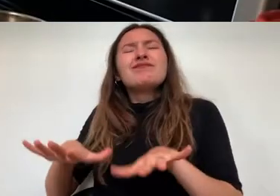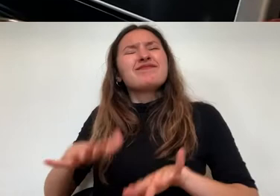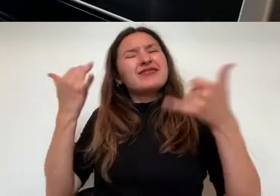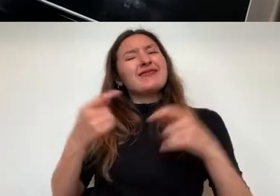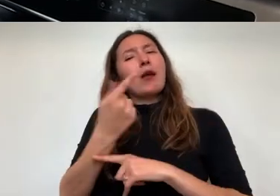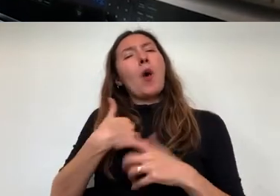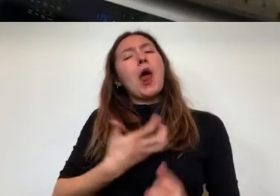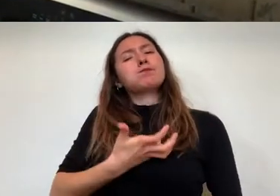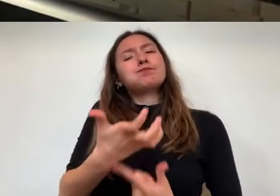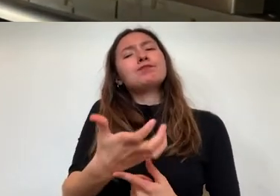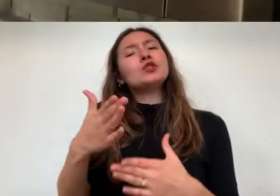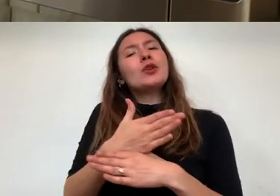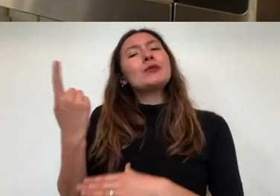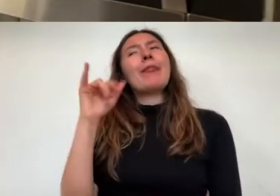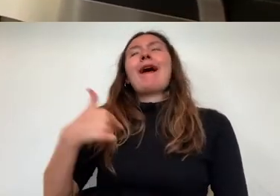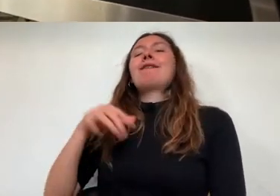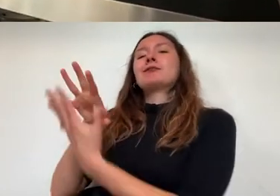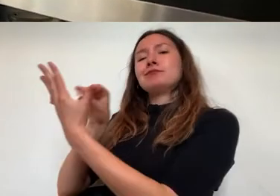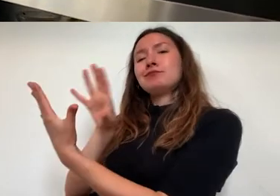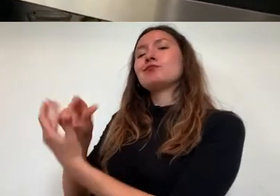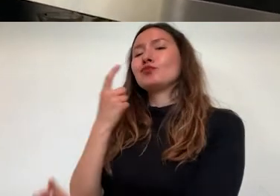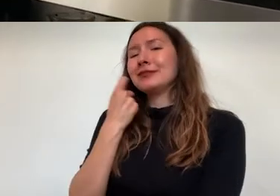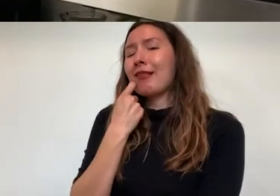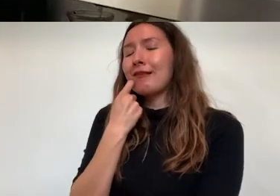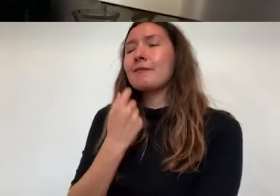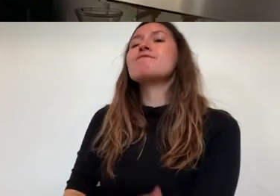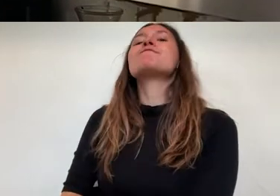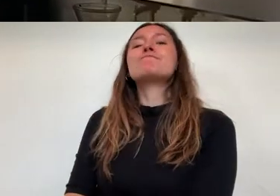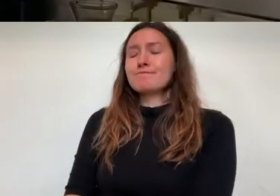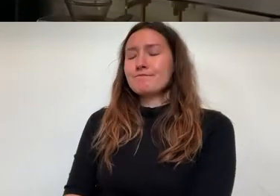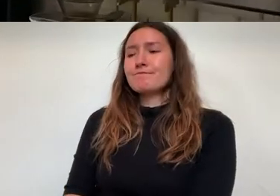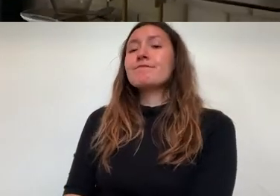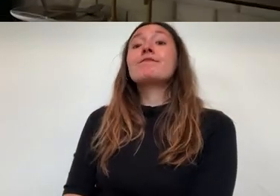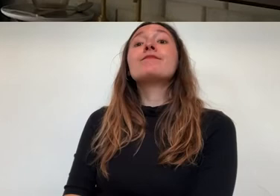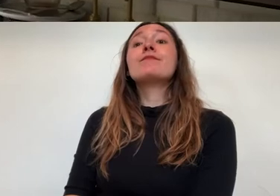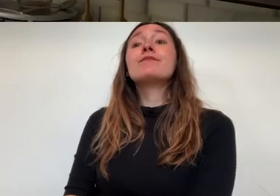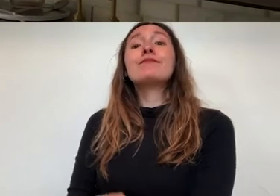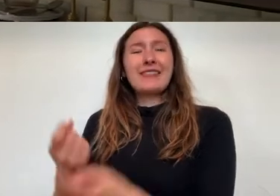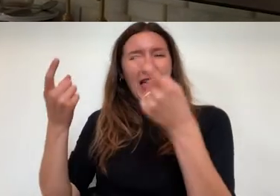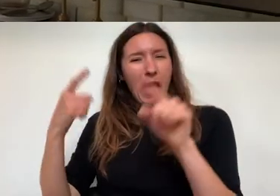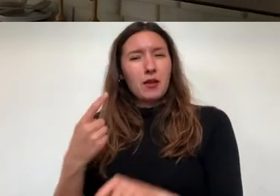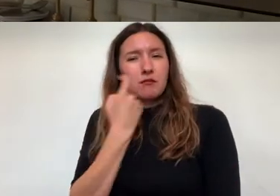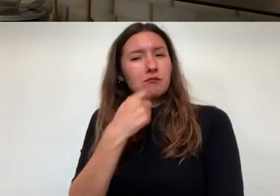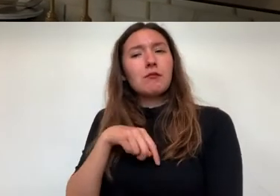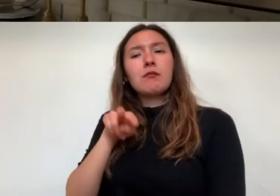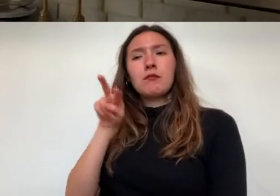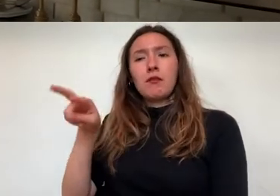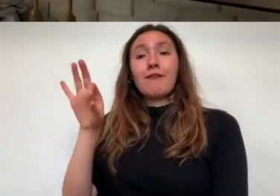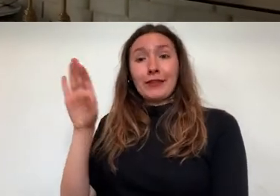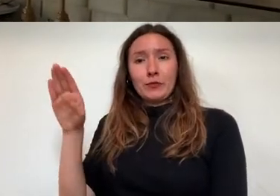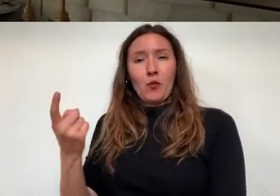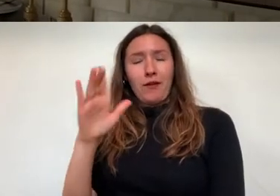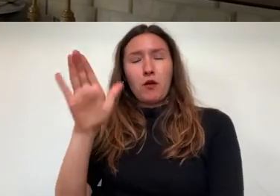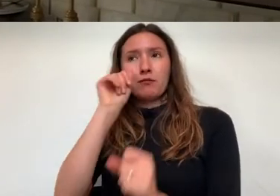to share something with you guys today that just means a lot to my heart during this season of our lives. Earlier,